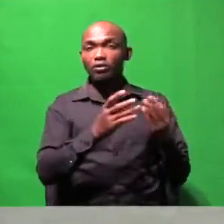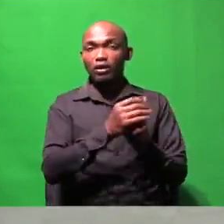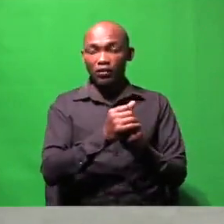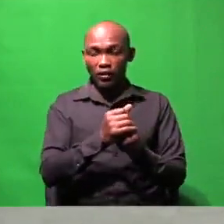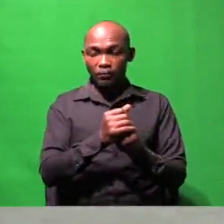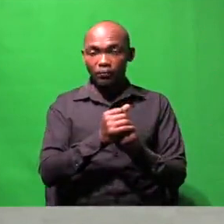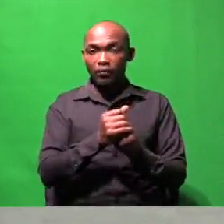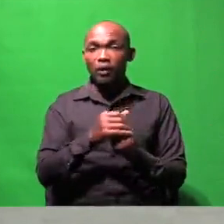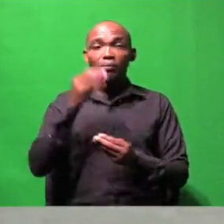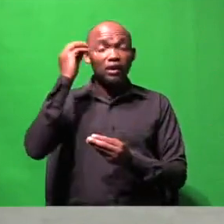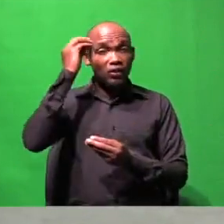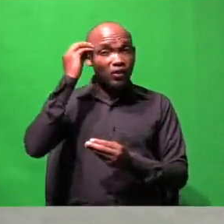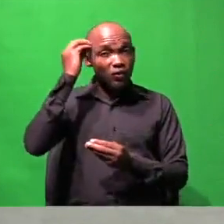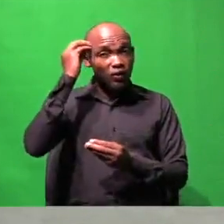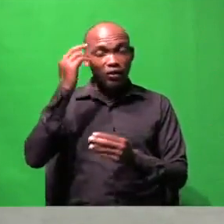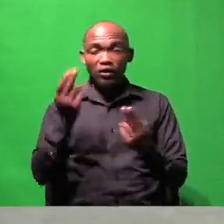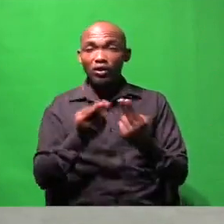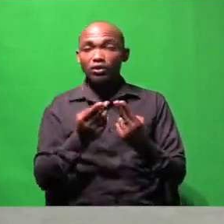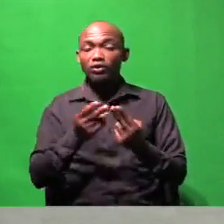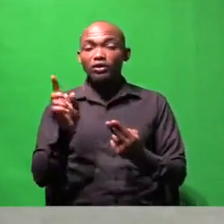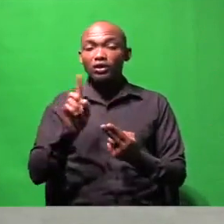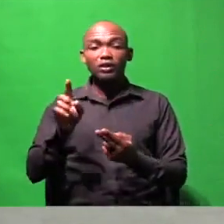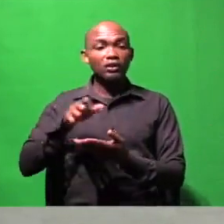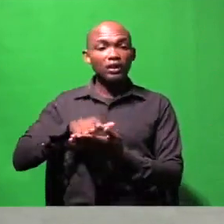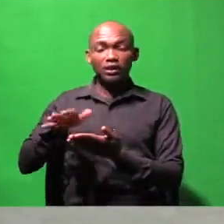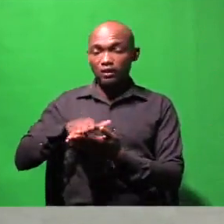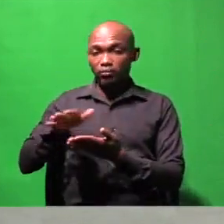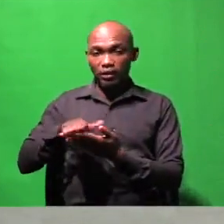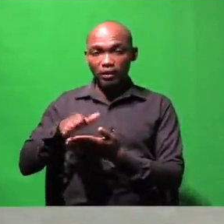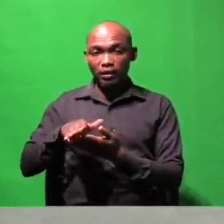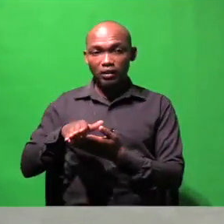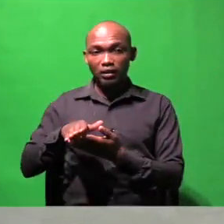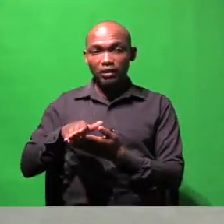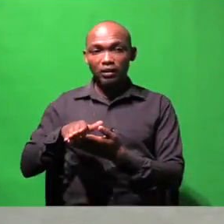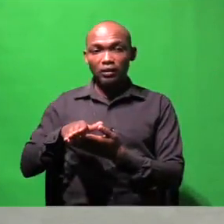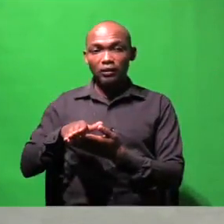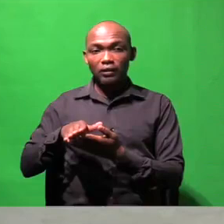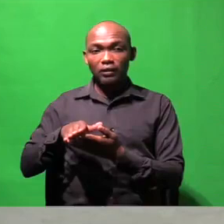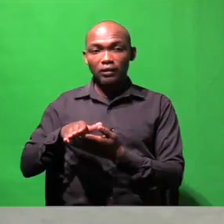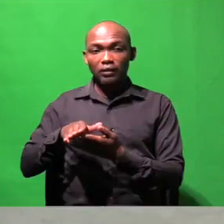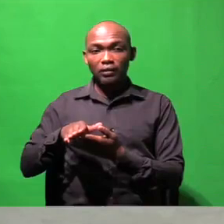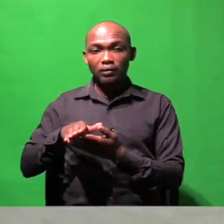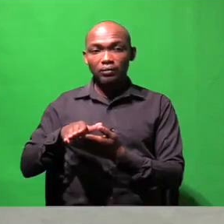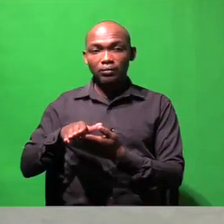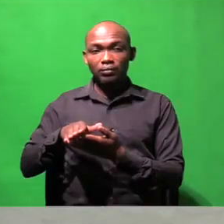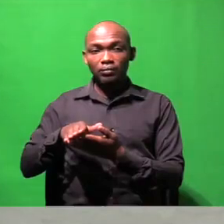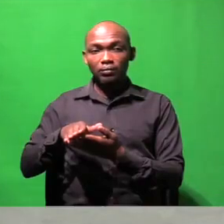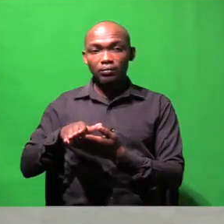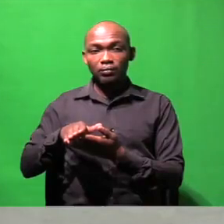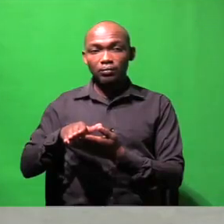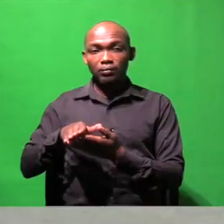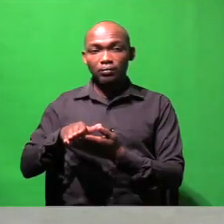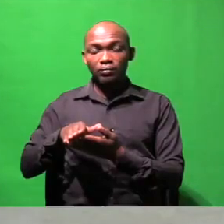the theory did not explain the distinction between atom and molecule. And that's